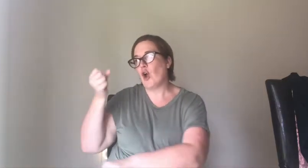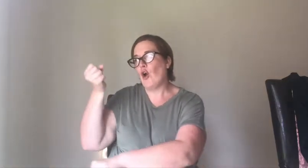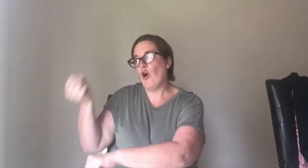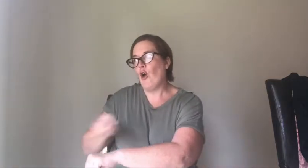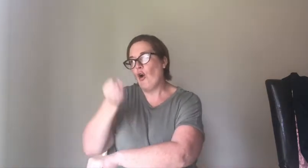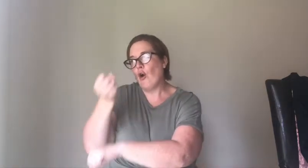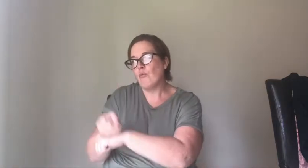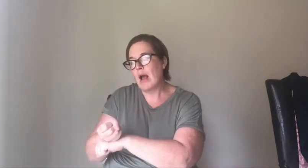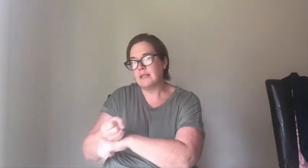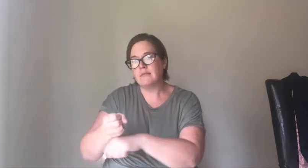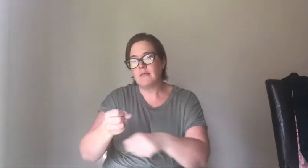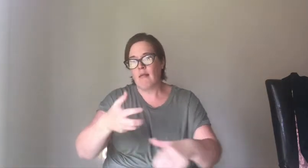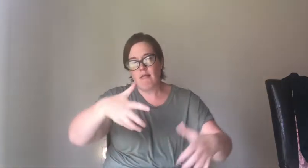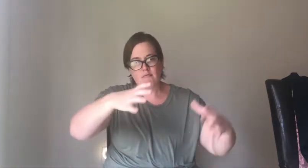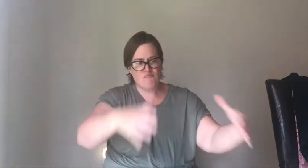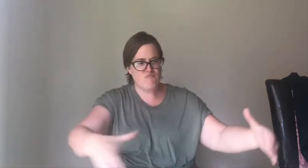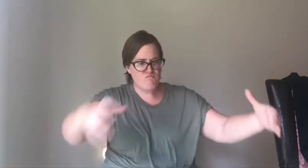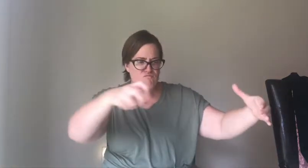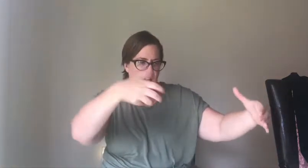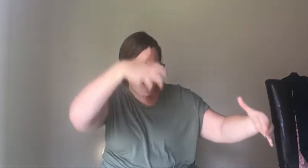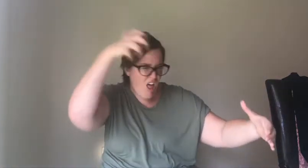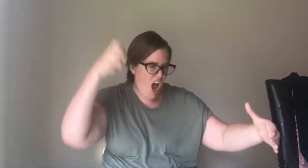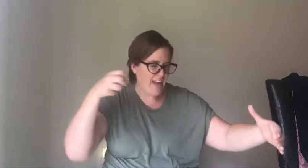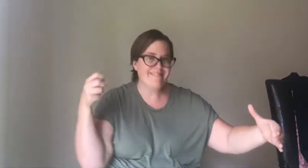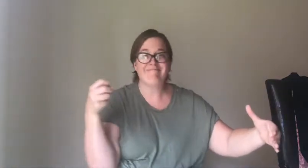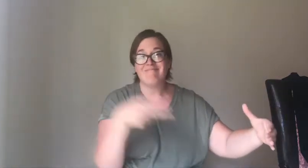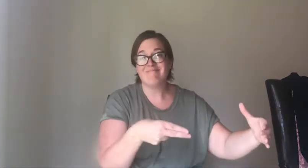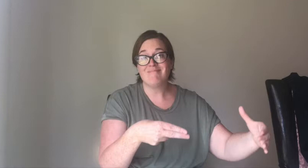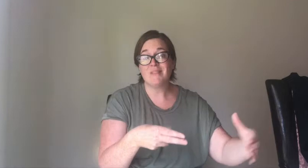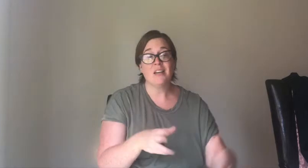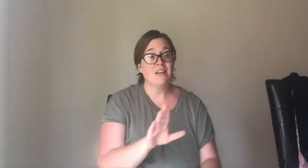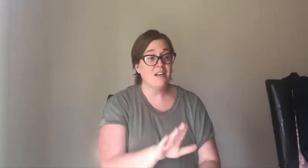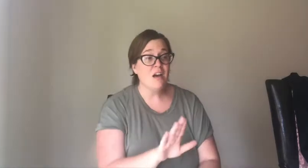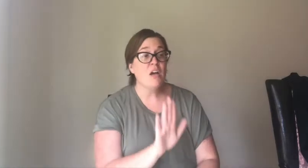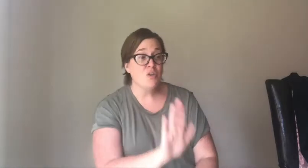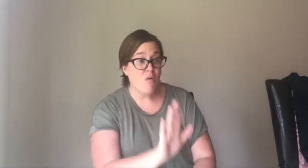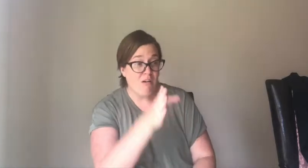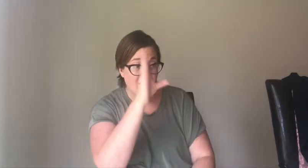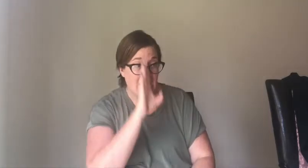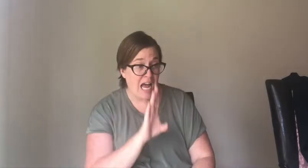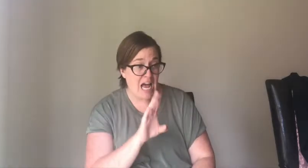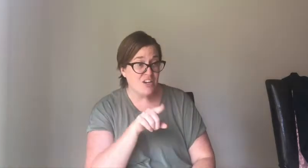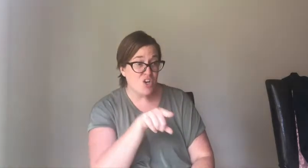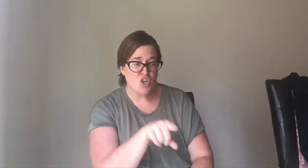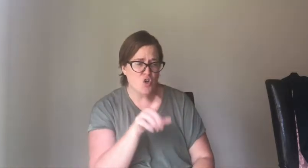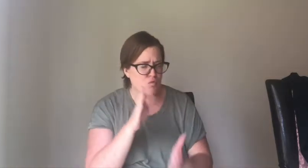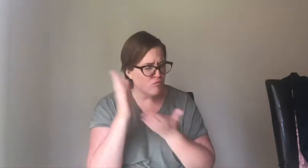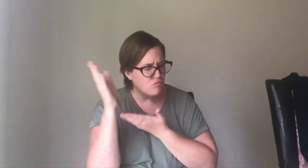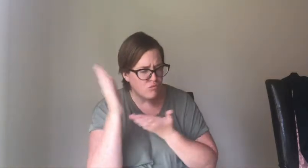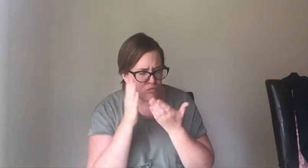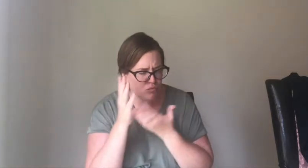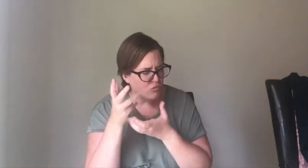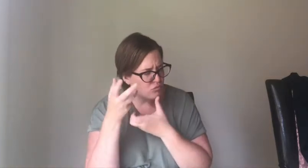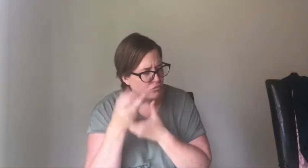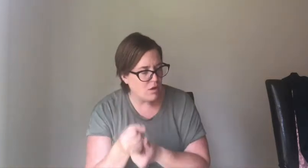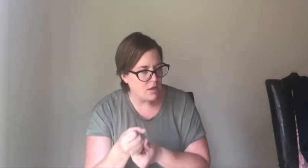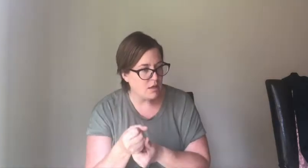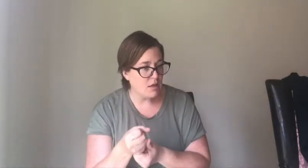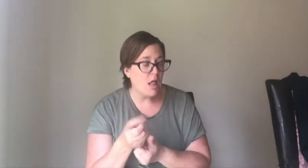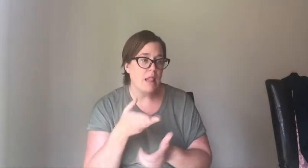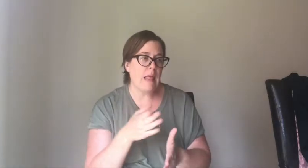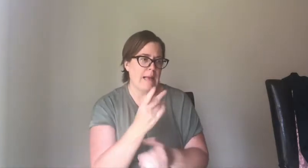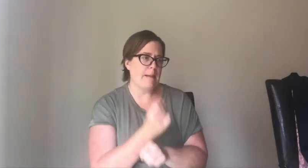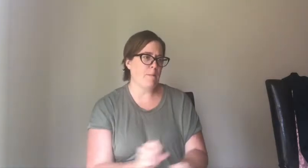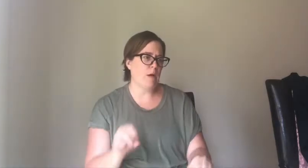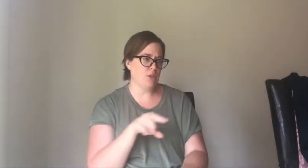him. They've got King Darius. For the next several verses, what happens is King Darius tries to maneuver, tries to get out of it. He tries to find some way